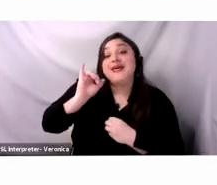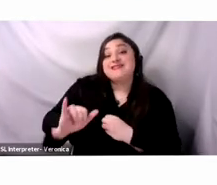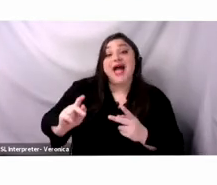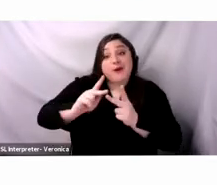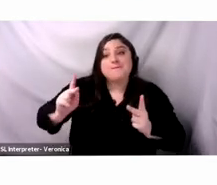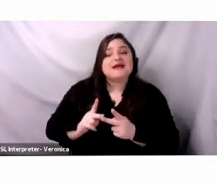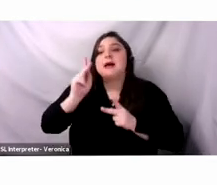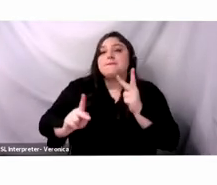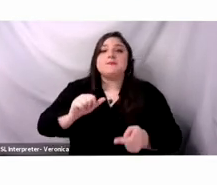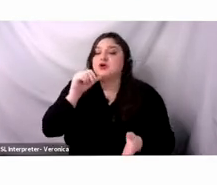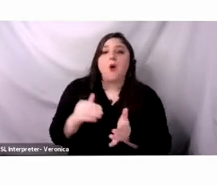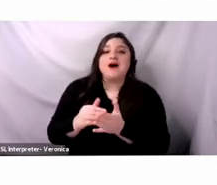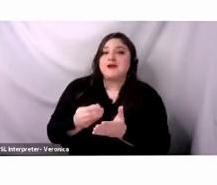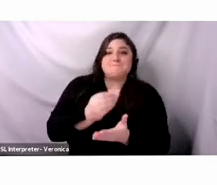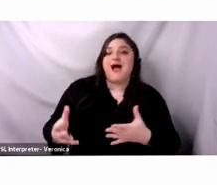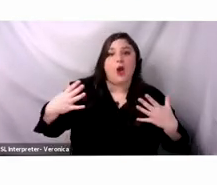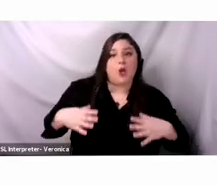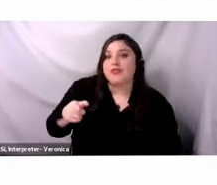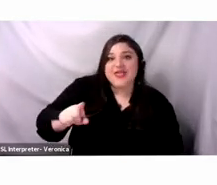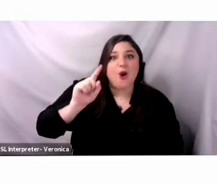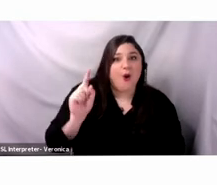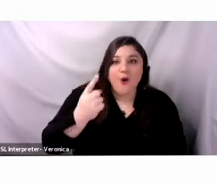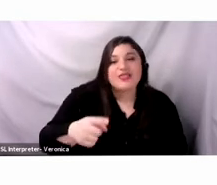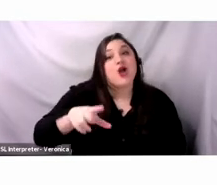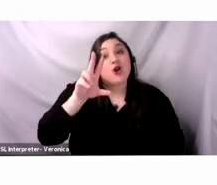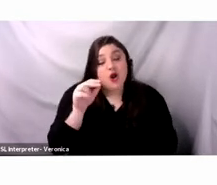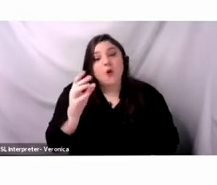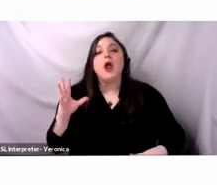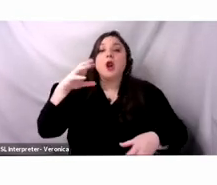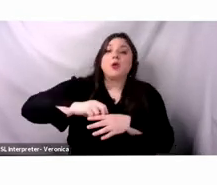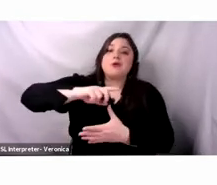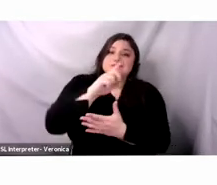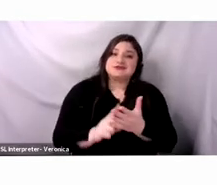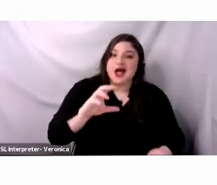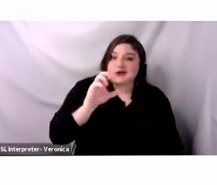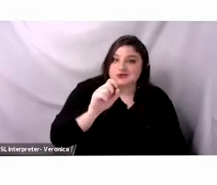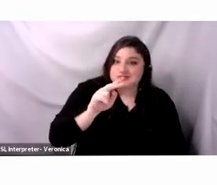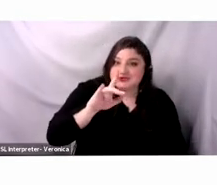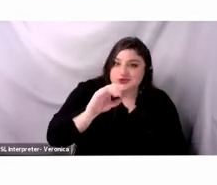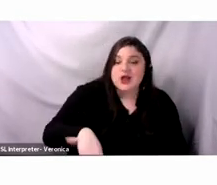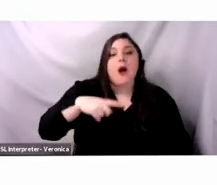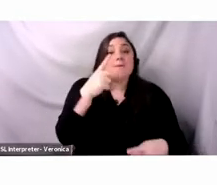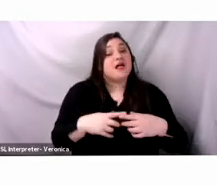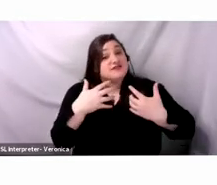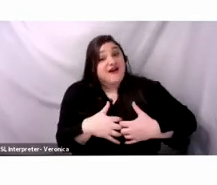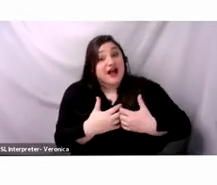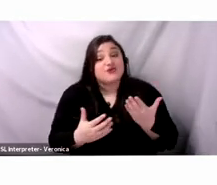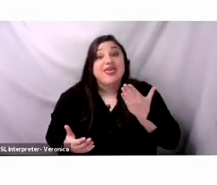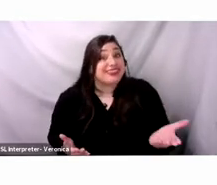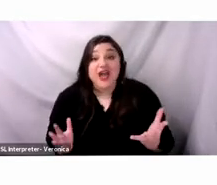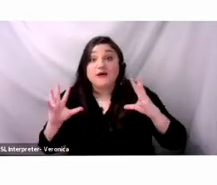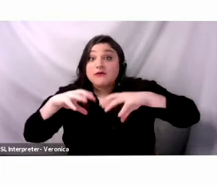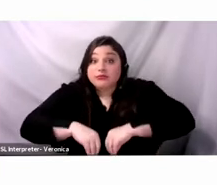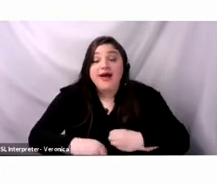the contrary, Consumato is also a design studio and a factory all in one. There are tailors and seamstresses, screen